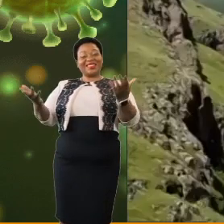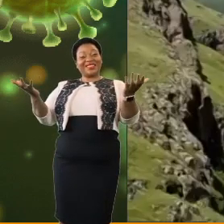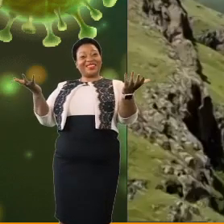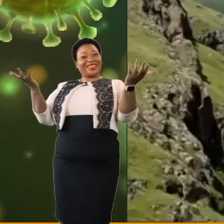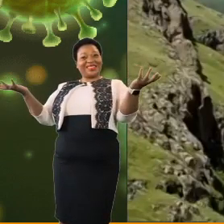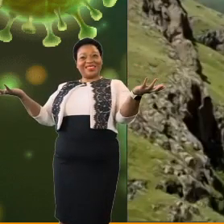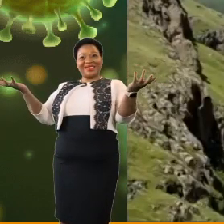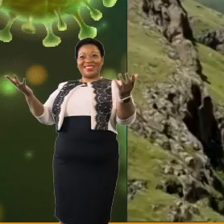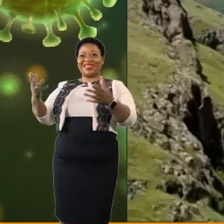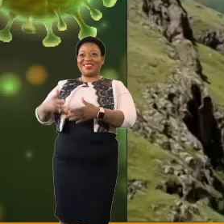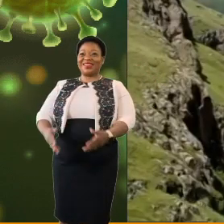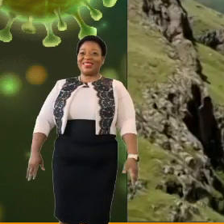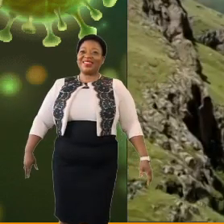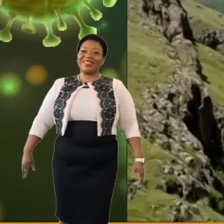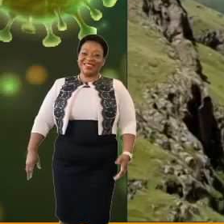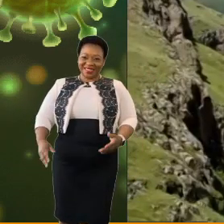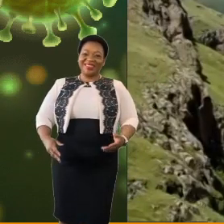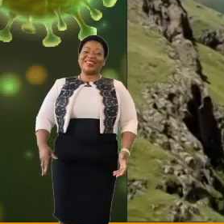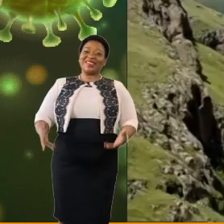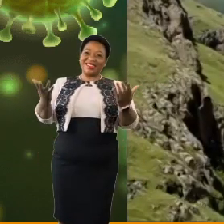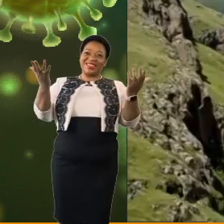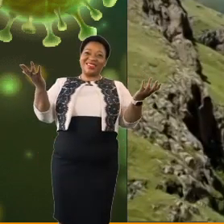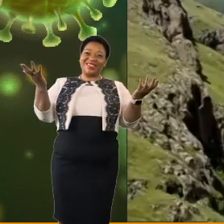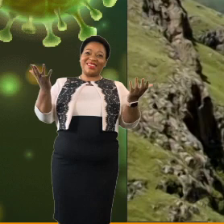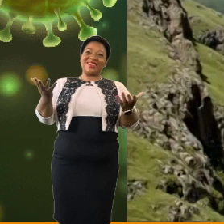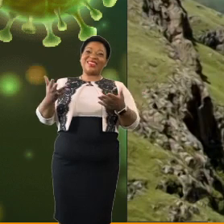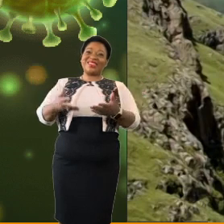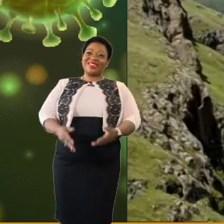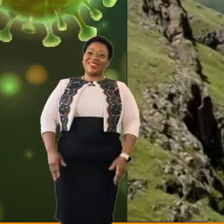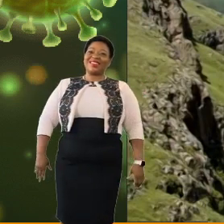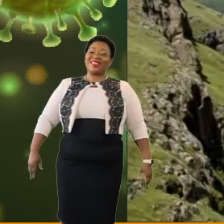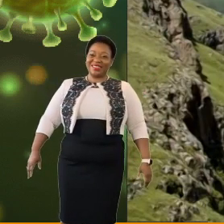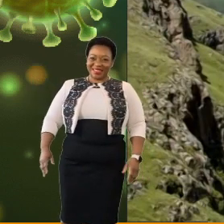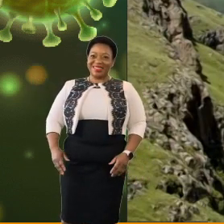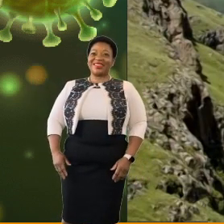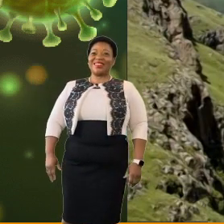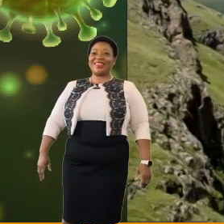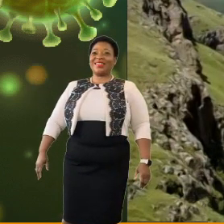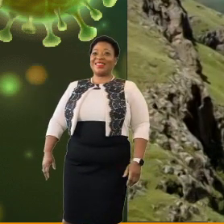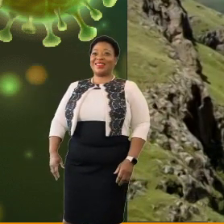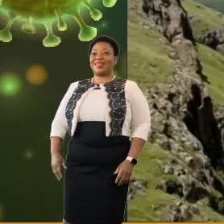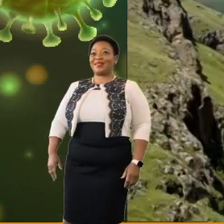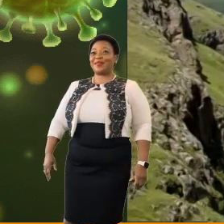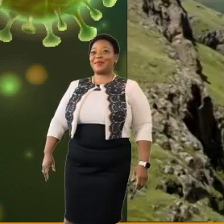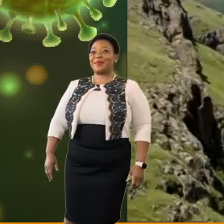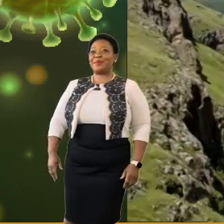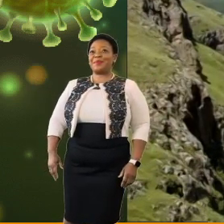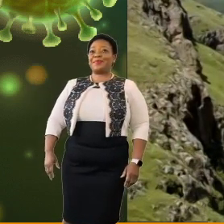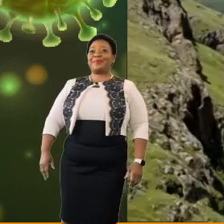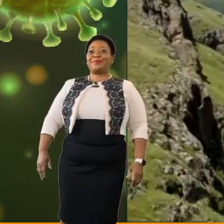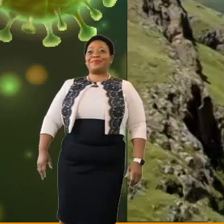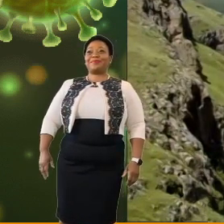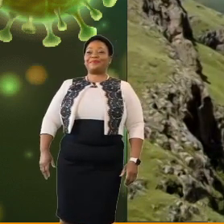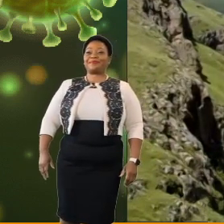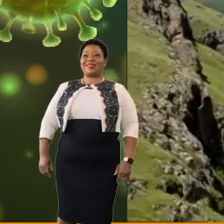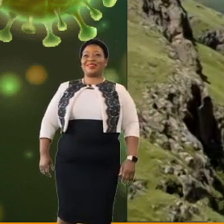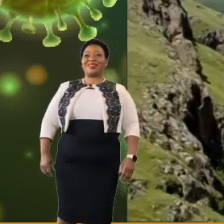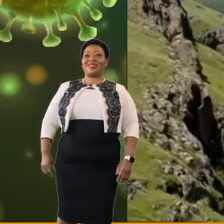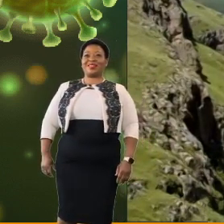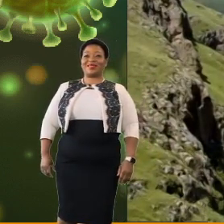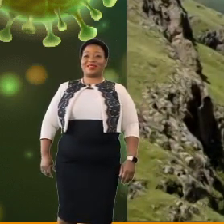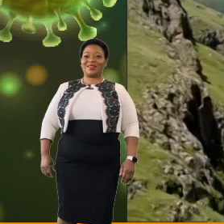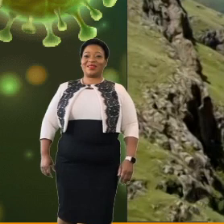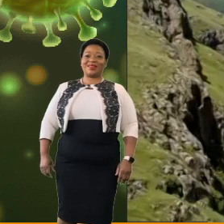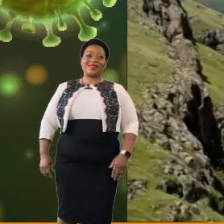Tebogo, thanks very much for that, that snapshot, because I'm sure that you could keep us busy for a lot longer around that. But